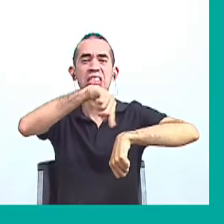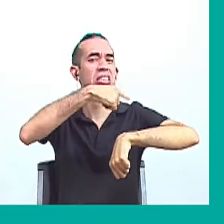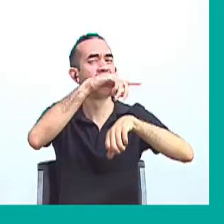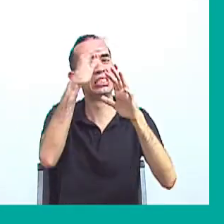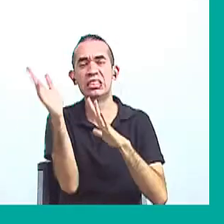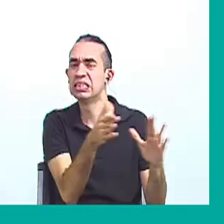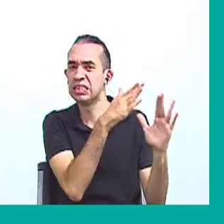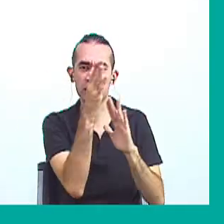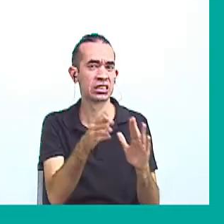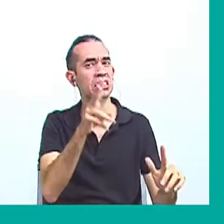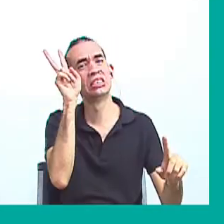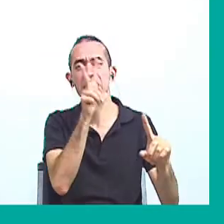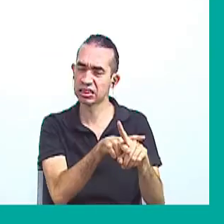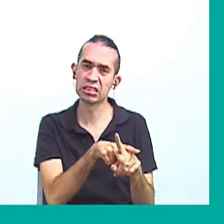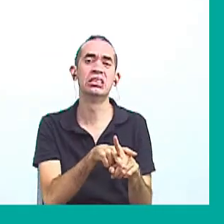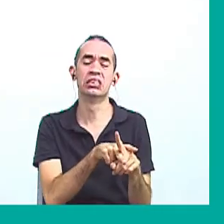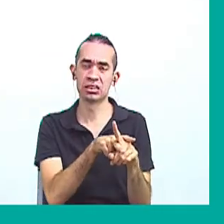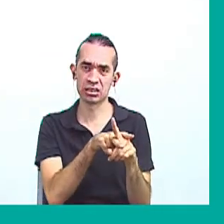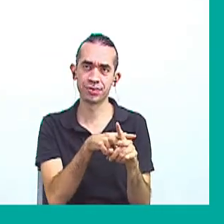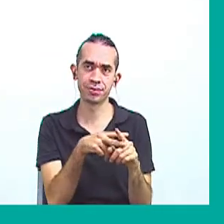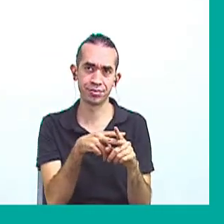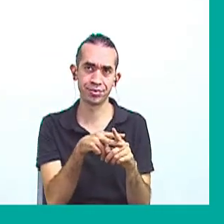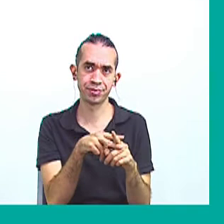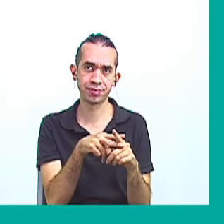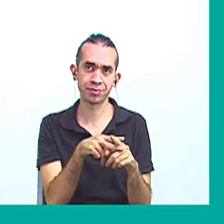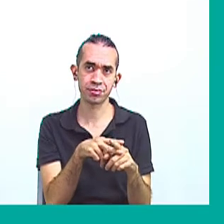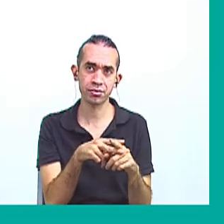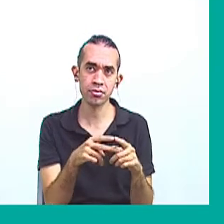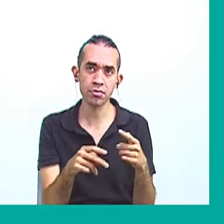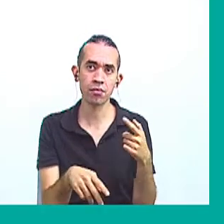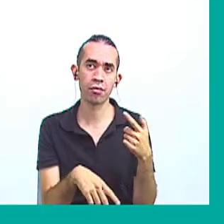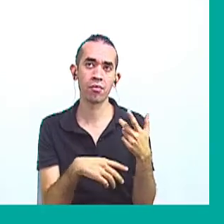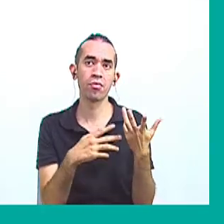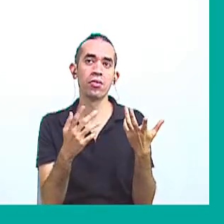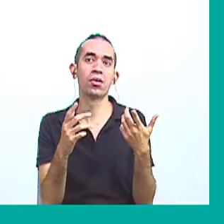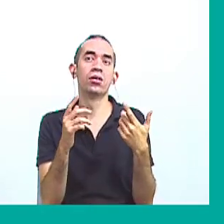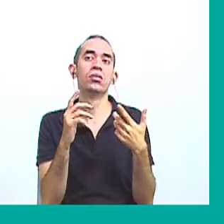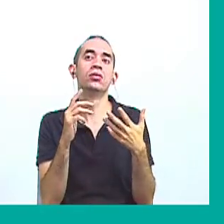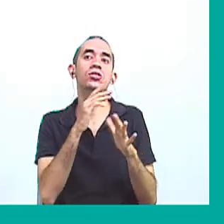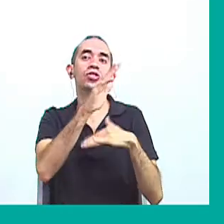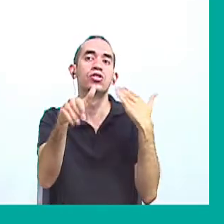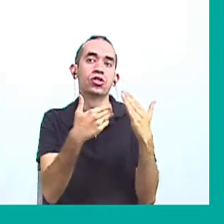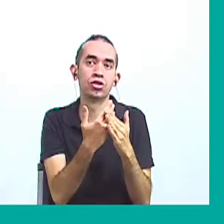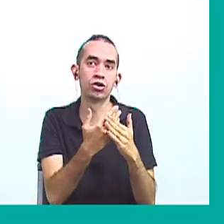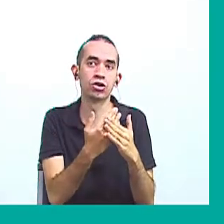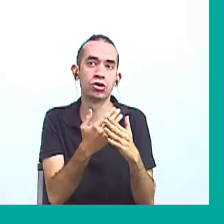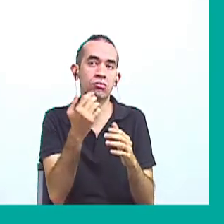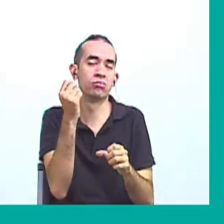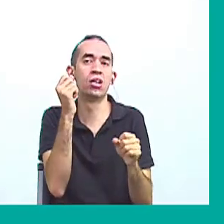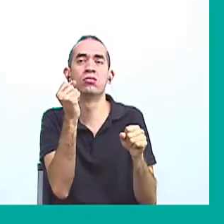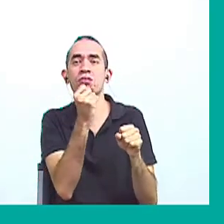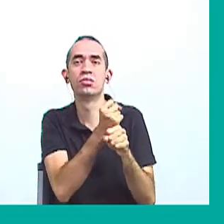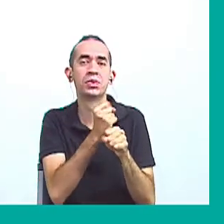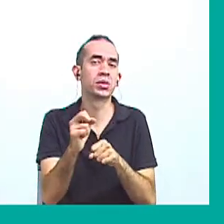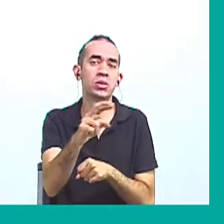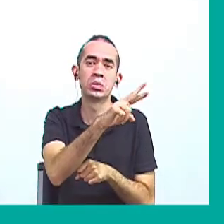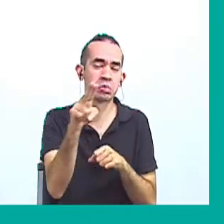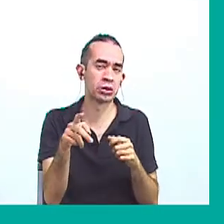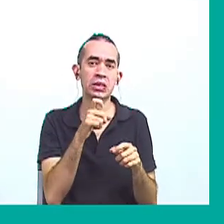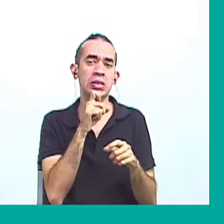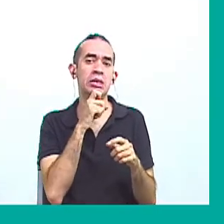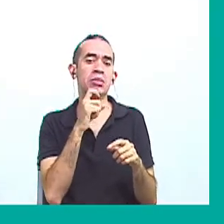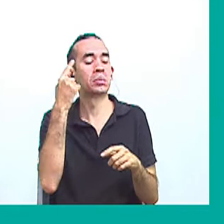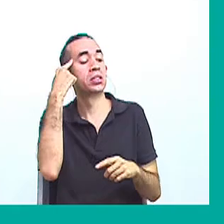and implementation. You buy in from all the staff members may be difficult. Their subject is